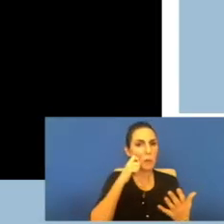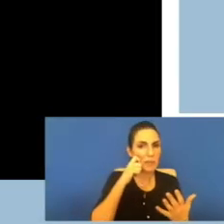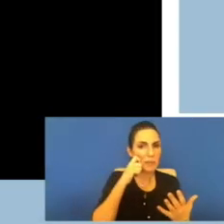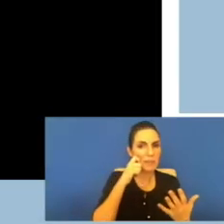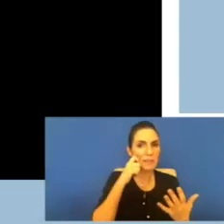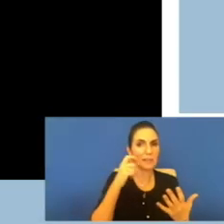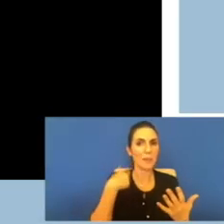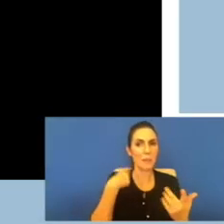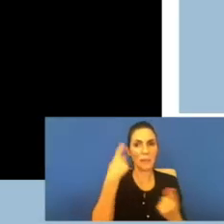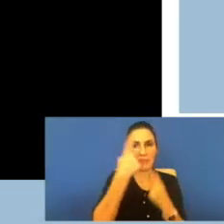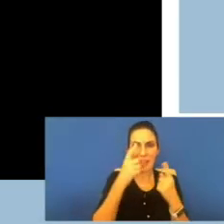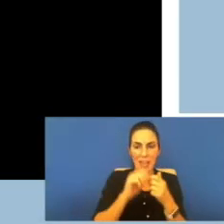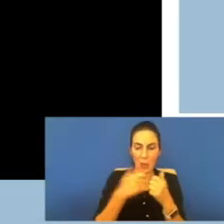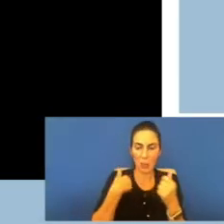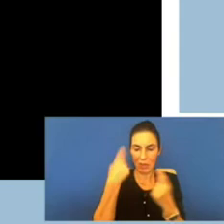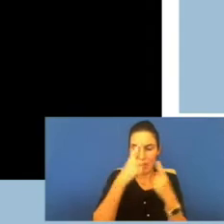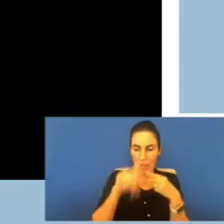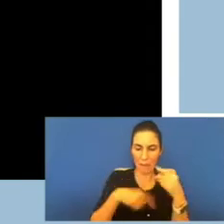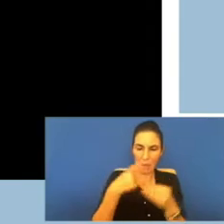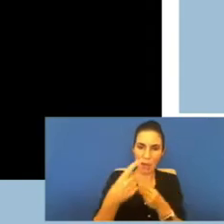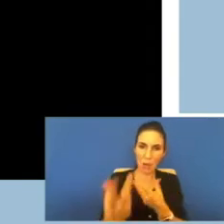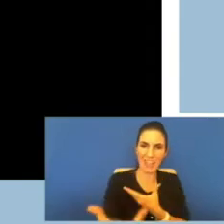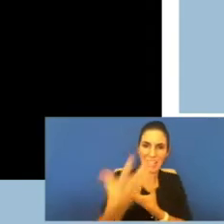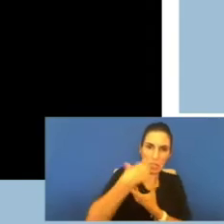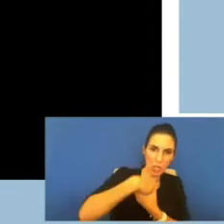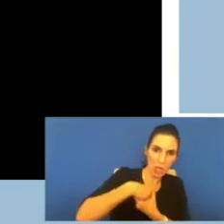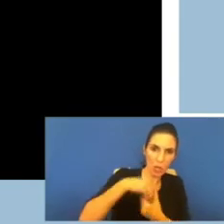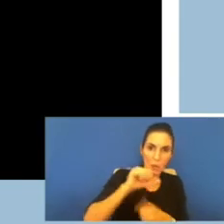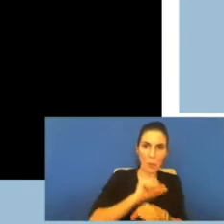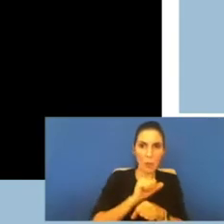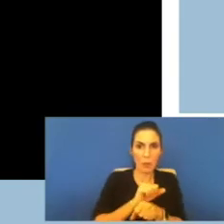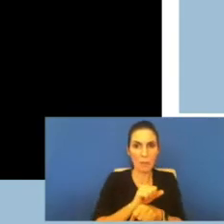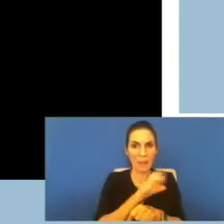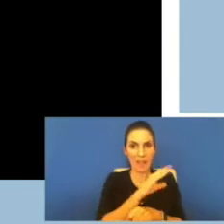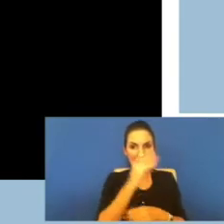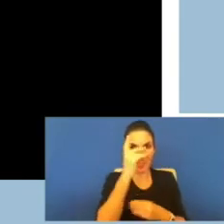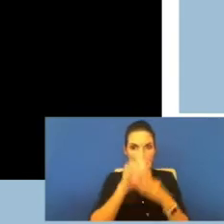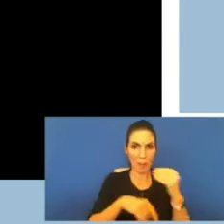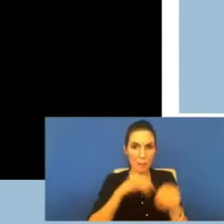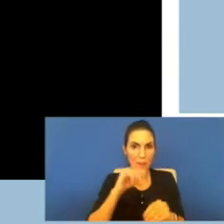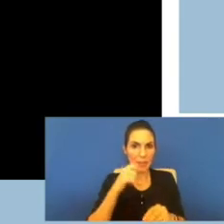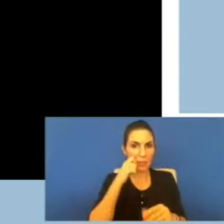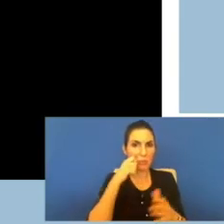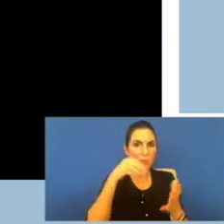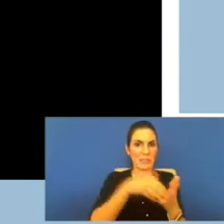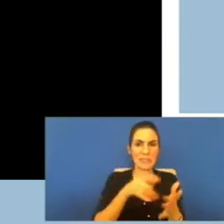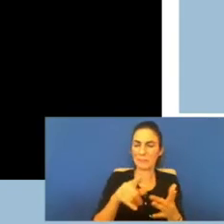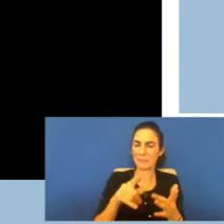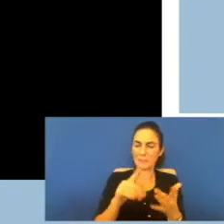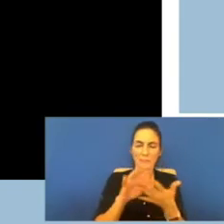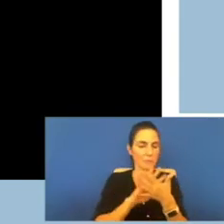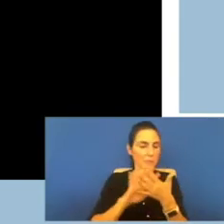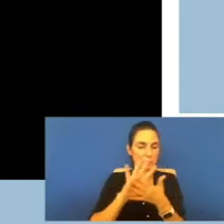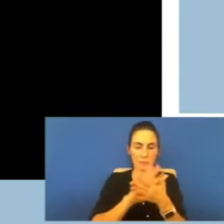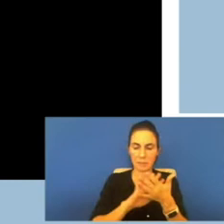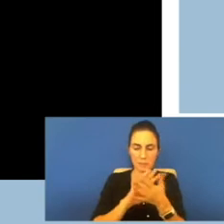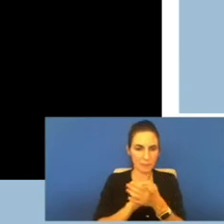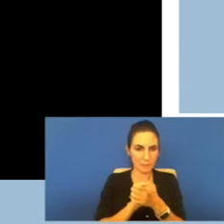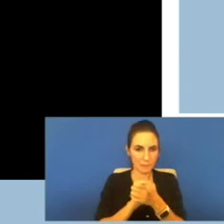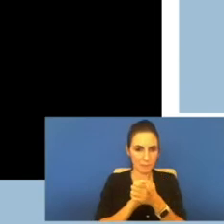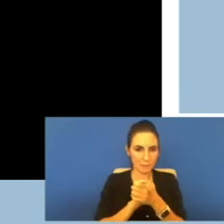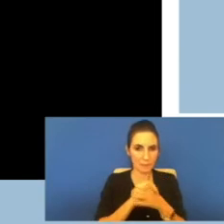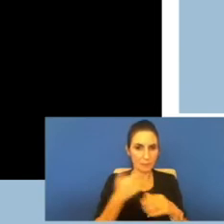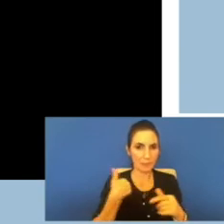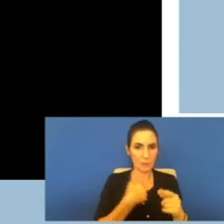engaging in work that claims to take up issues of racism and today we're going to change of perspectives